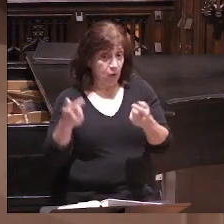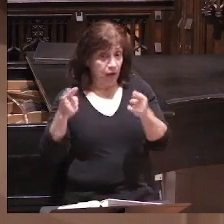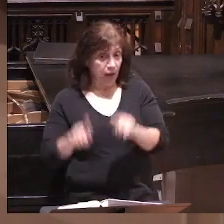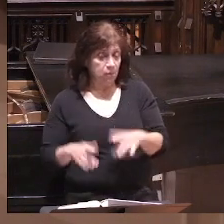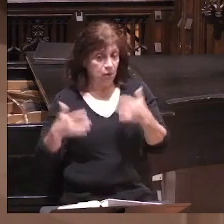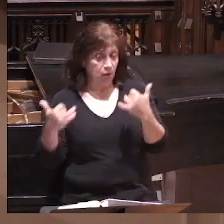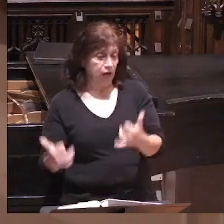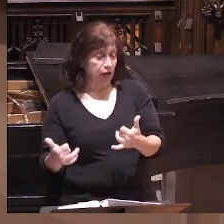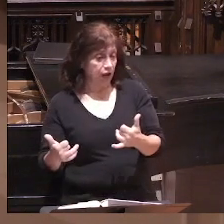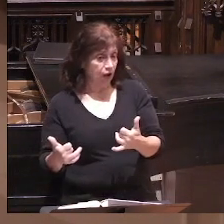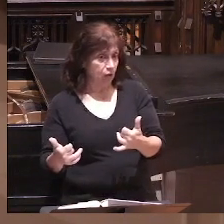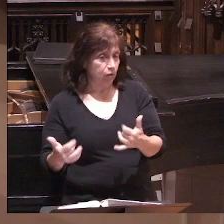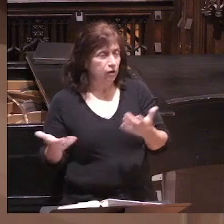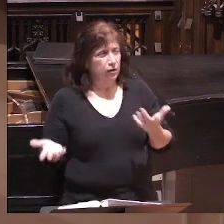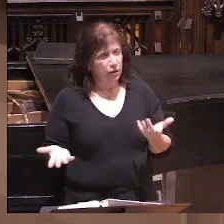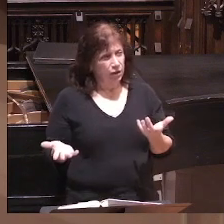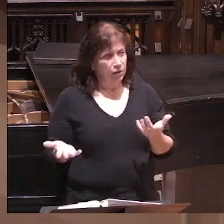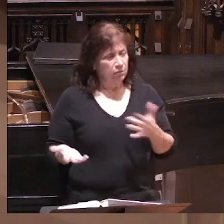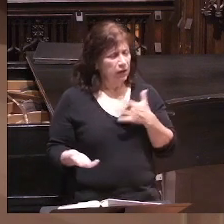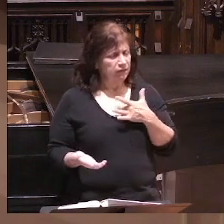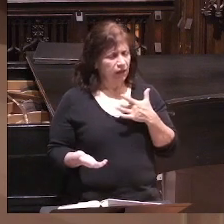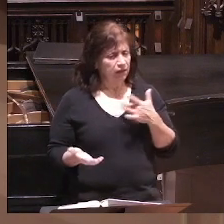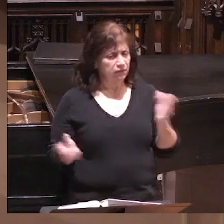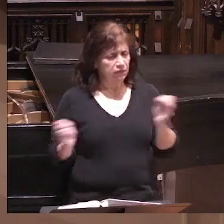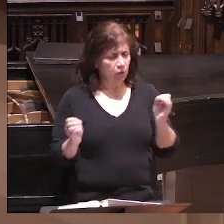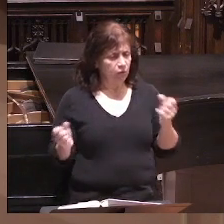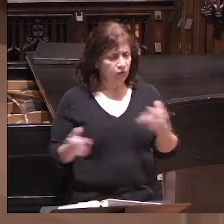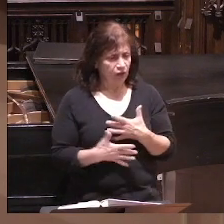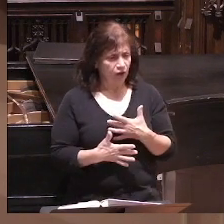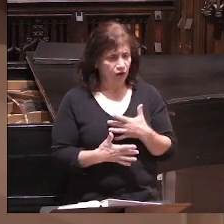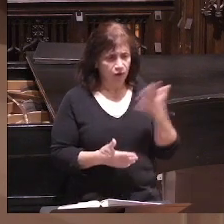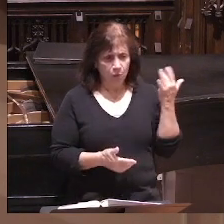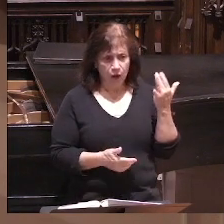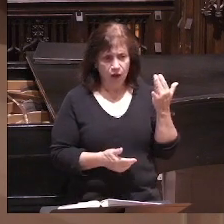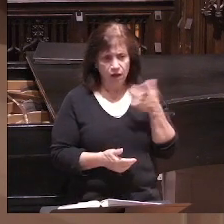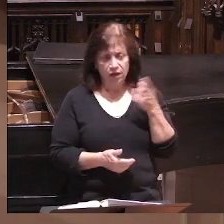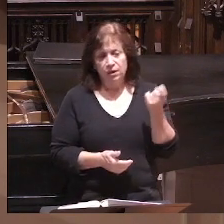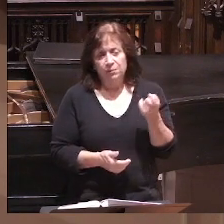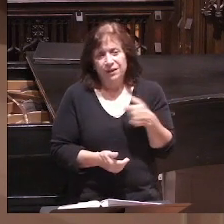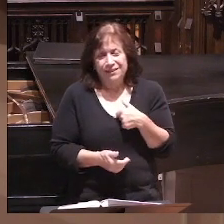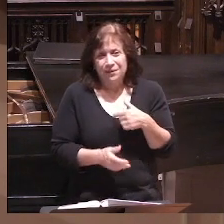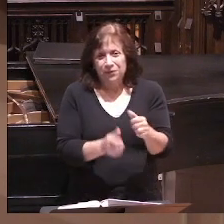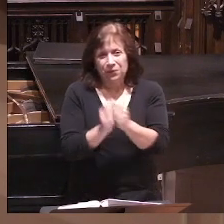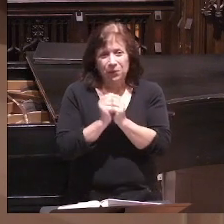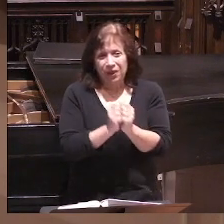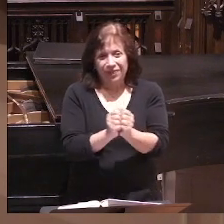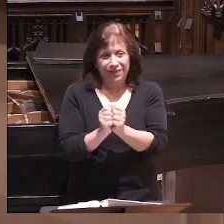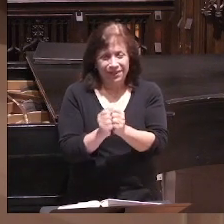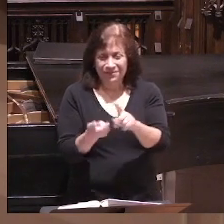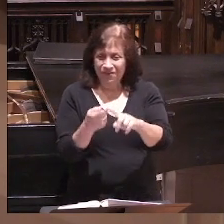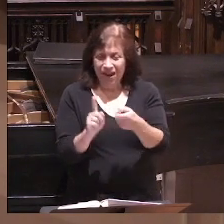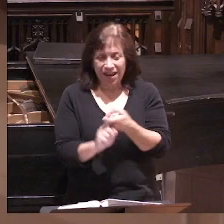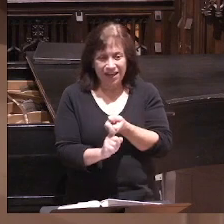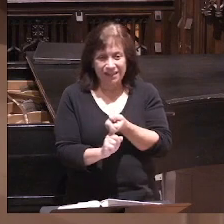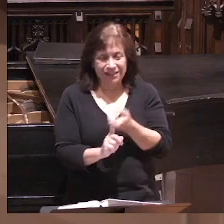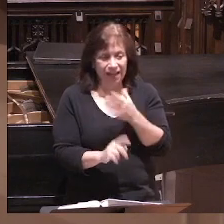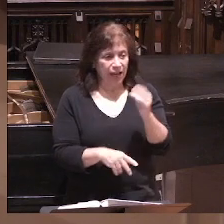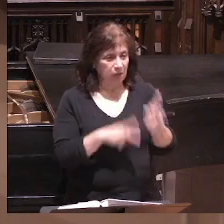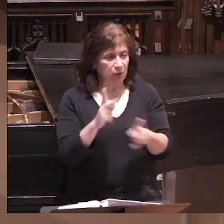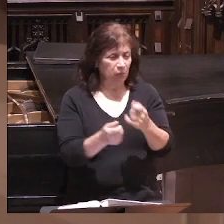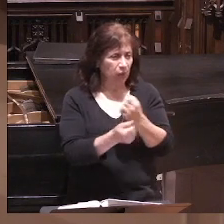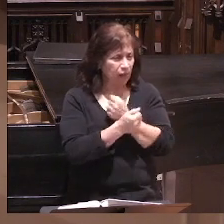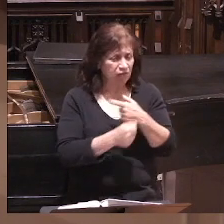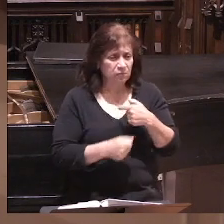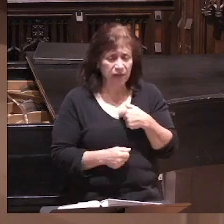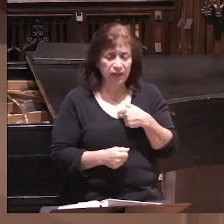now. And I wasn't afraid because I was among friends and people who loved